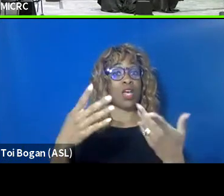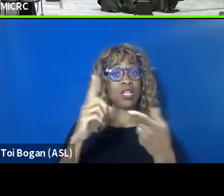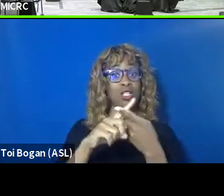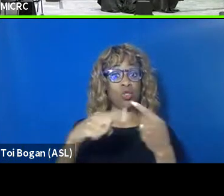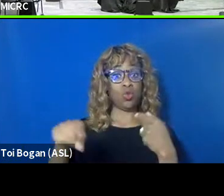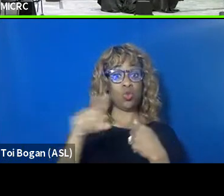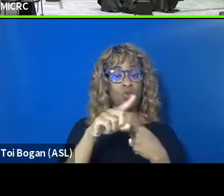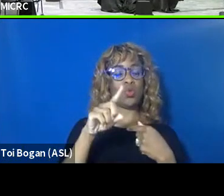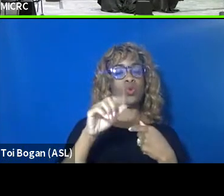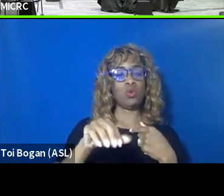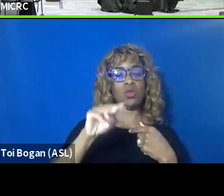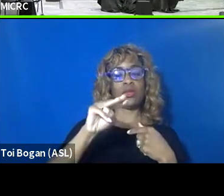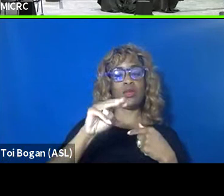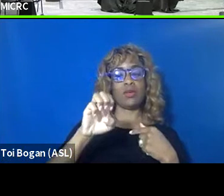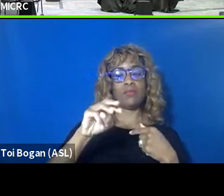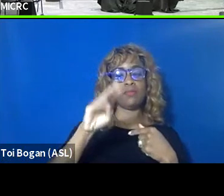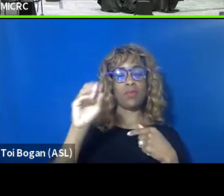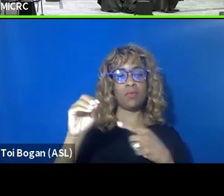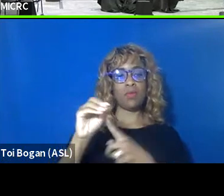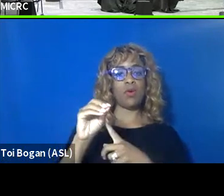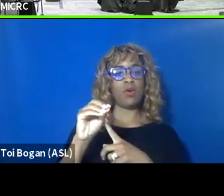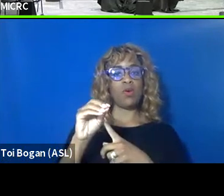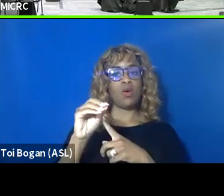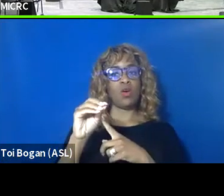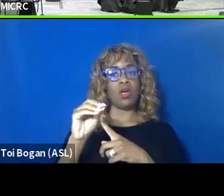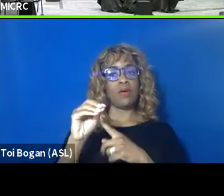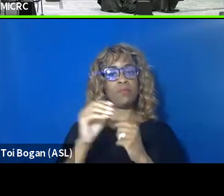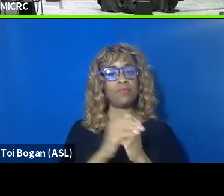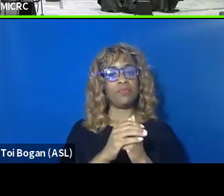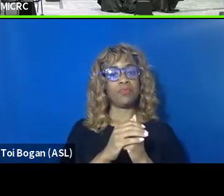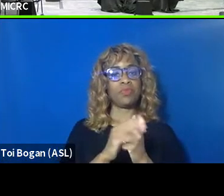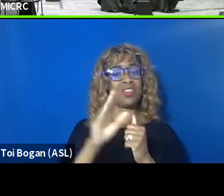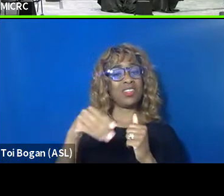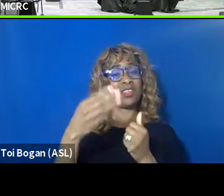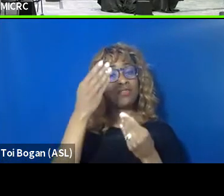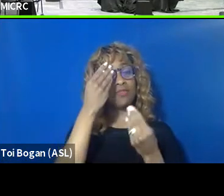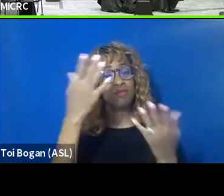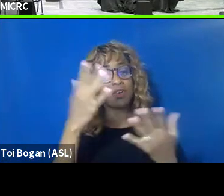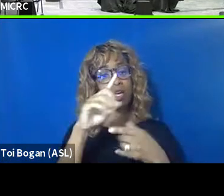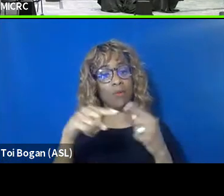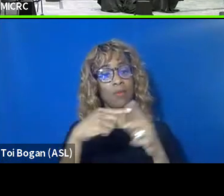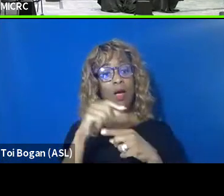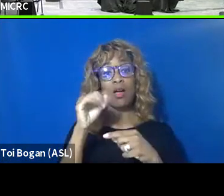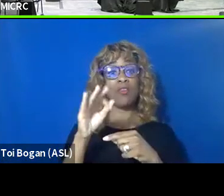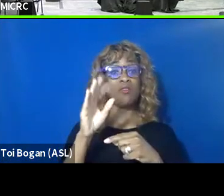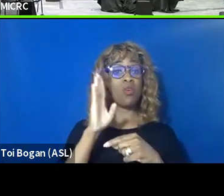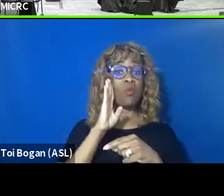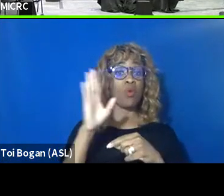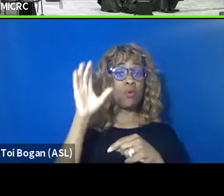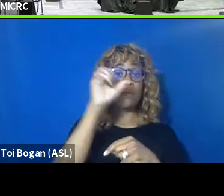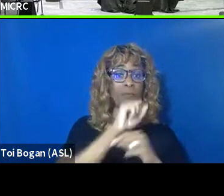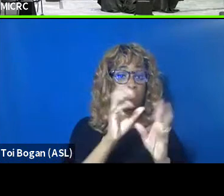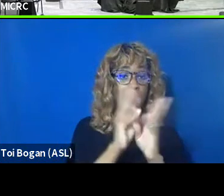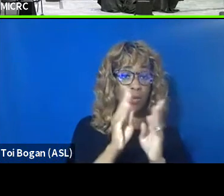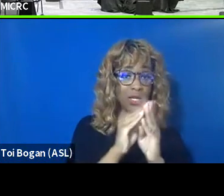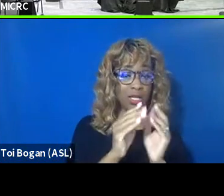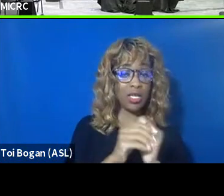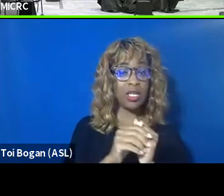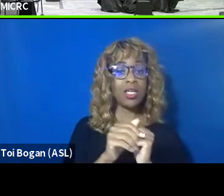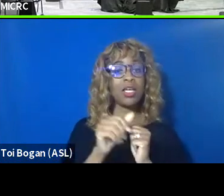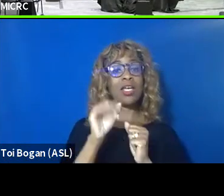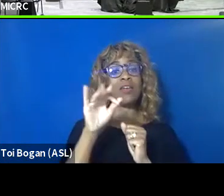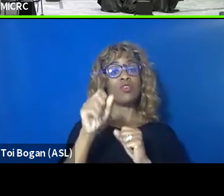a memorandum. It provides information about if you're going to be absent, if you're eligible to